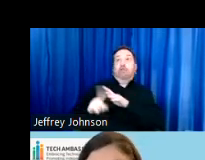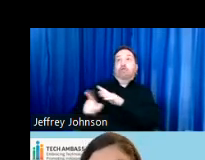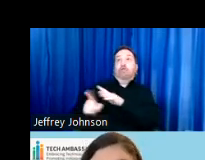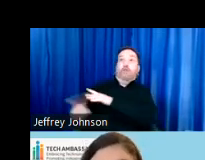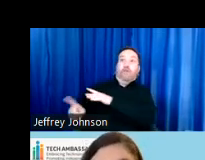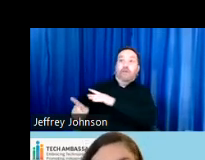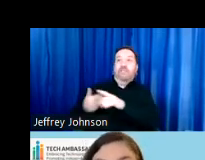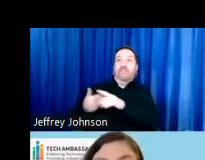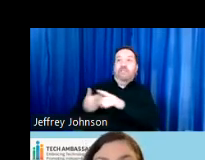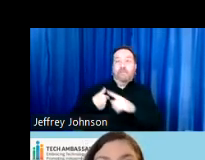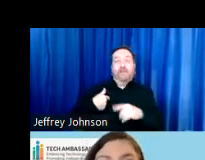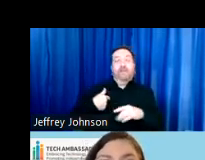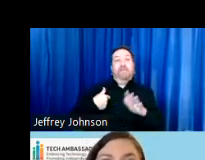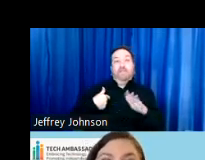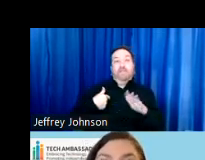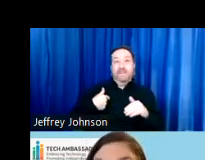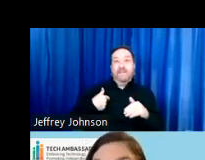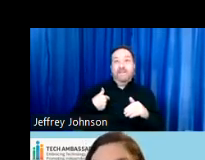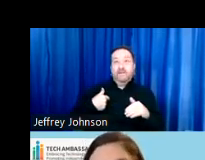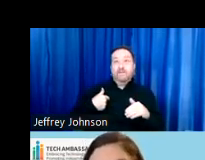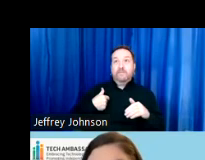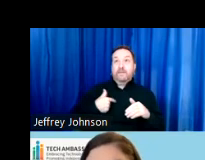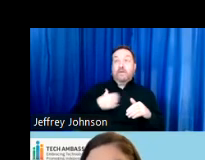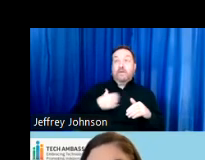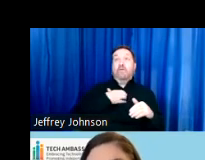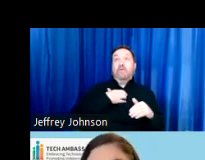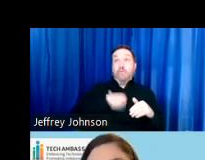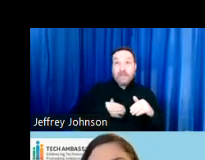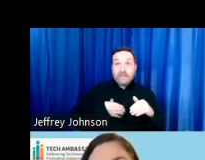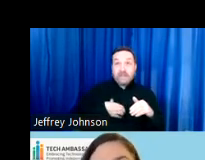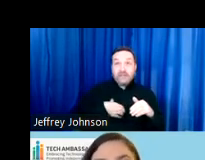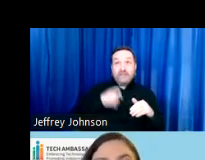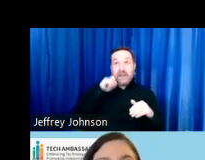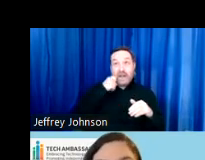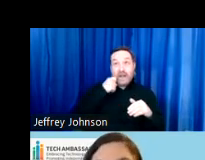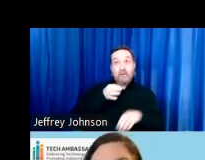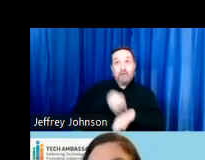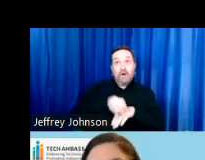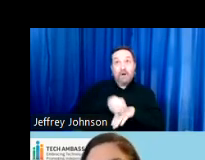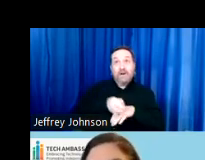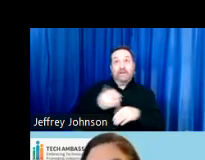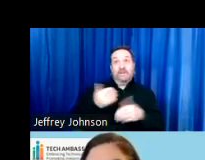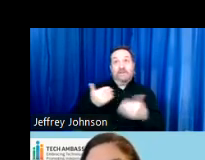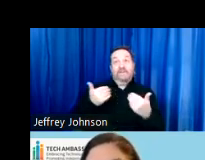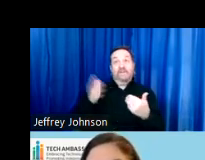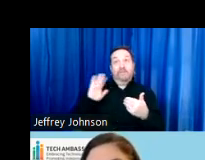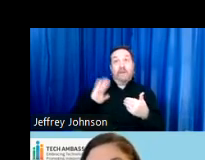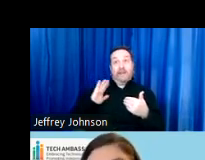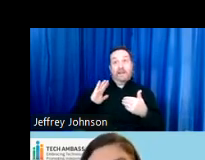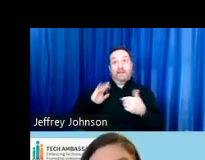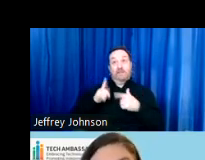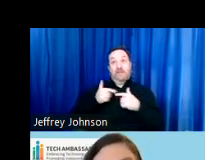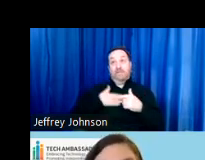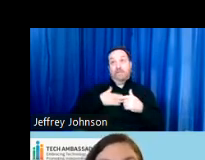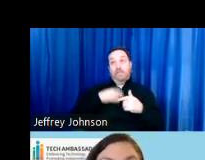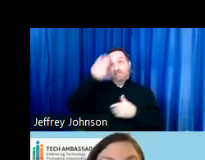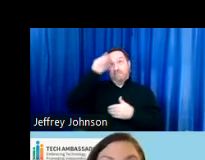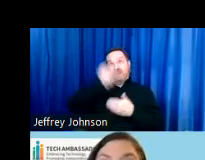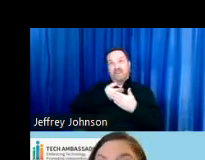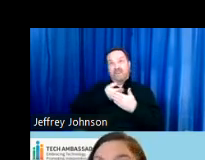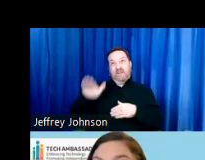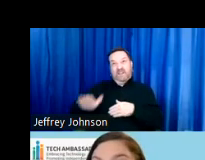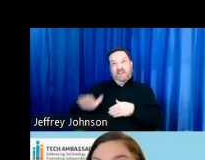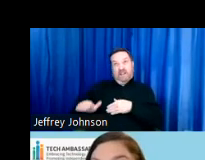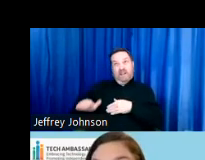me. And so I wish Apple Watches had been around when he was a little guy, because I